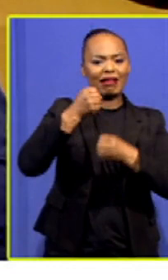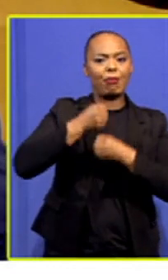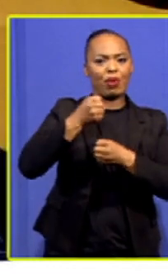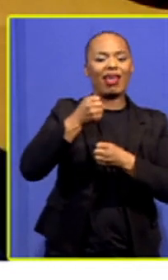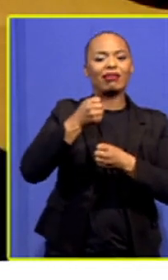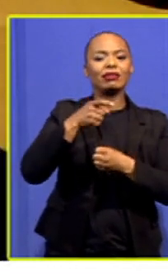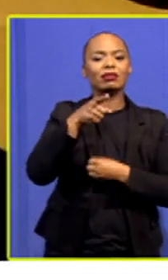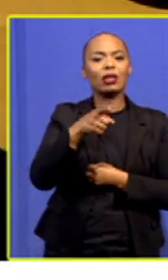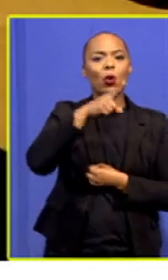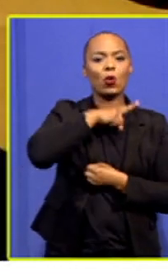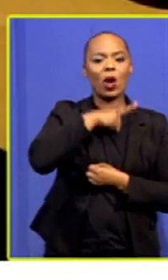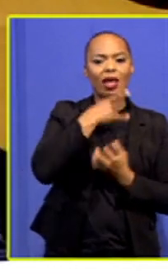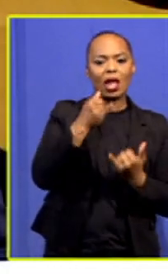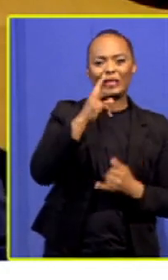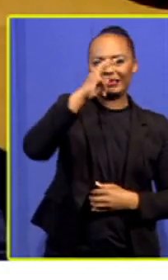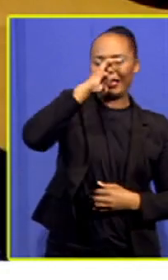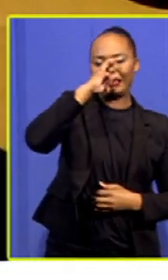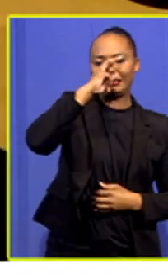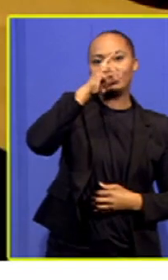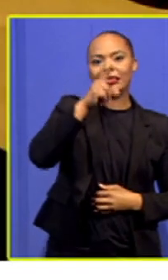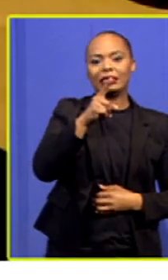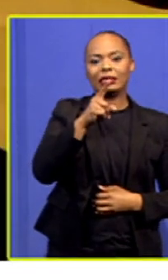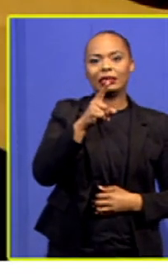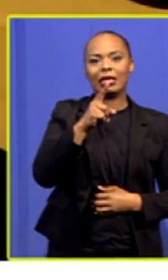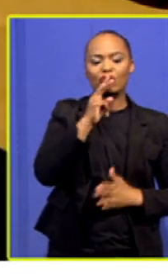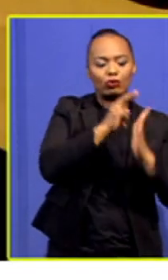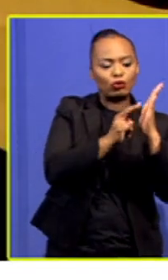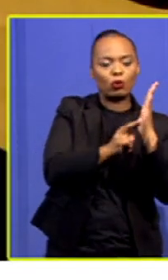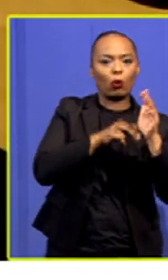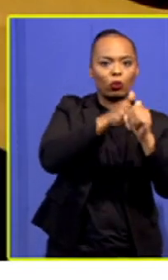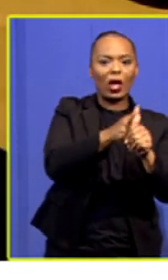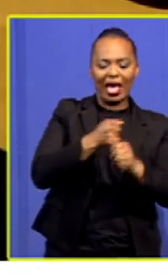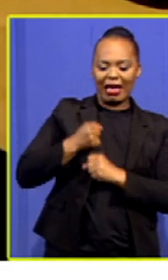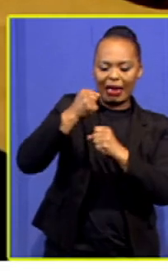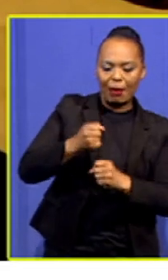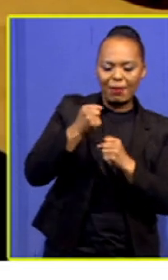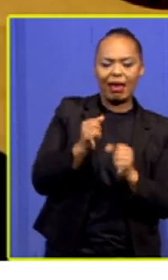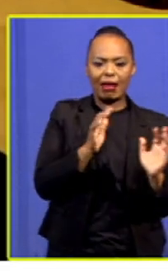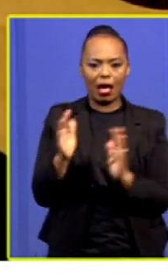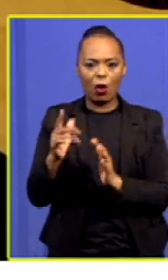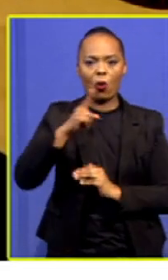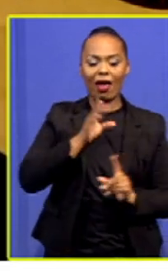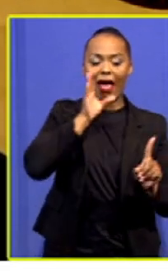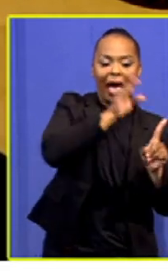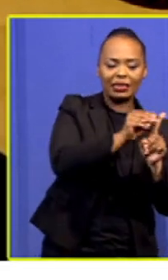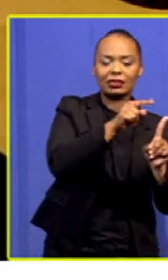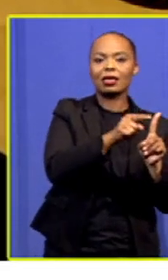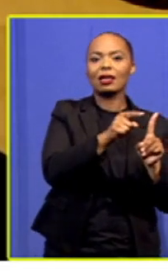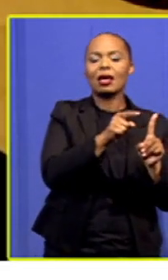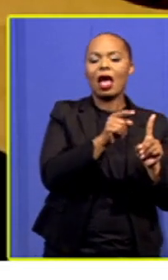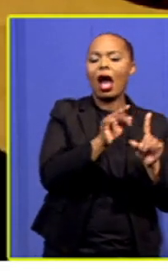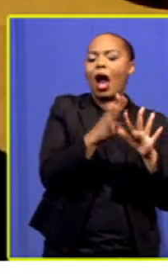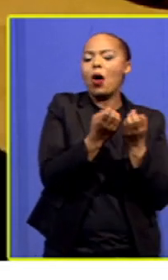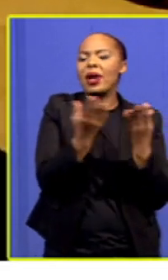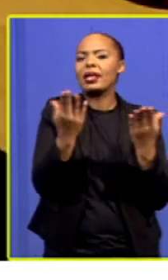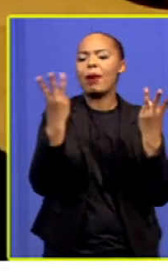parties very restricted in terms of, how they do their campaigns. I mean, today here I asked Mr. Bloom, how many people do you expect? He says that, no,